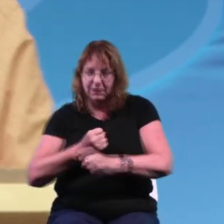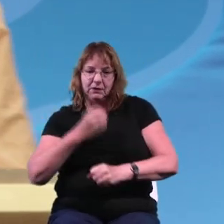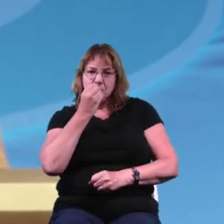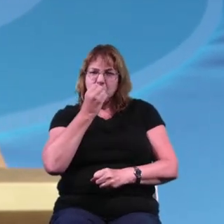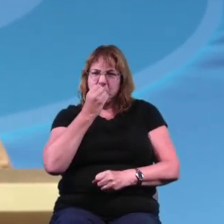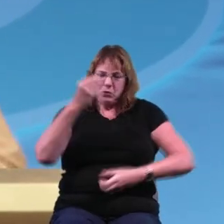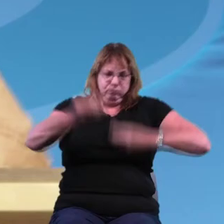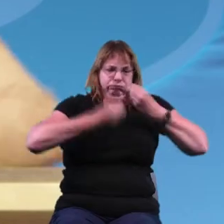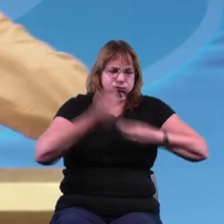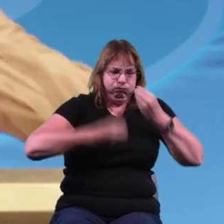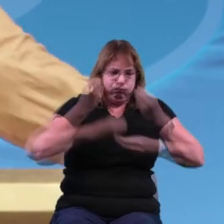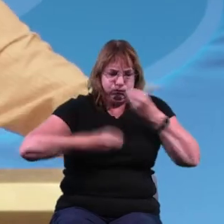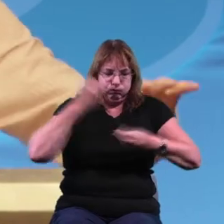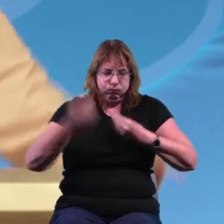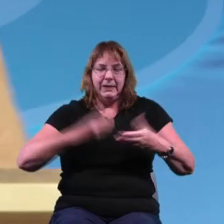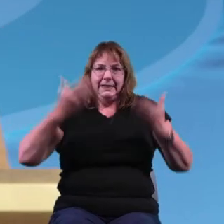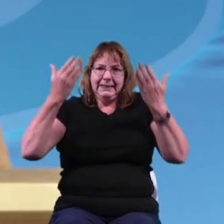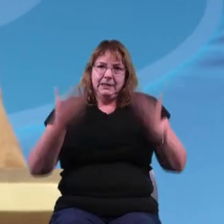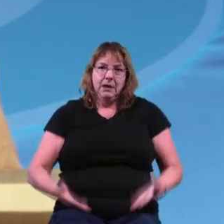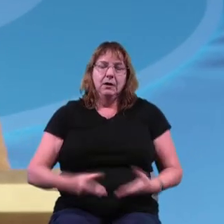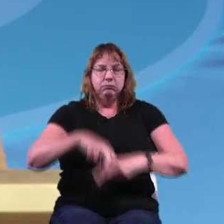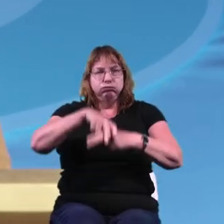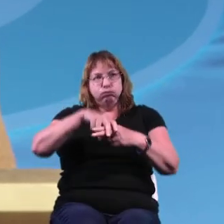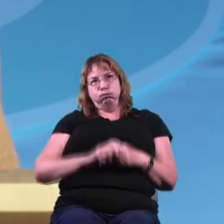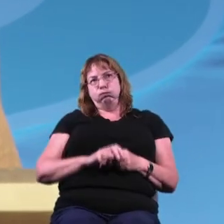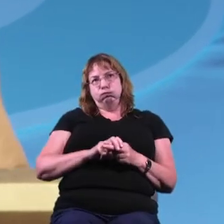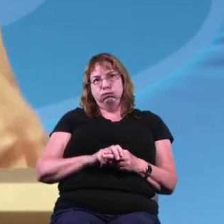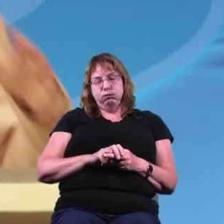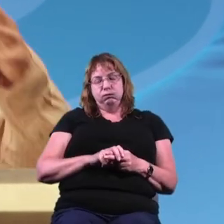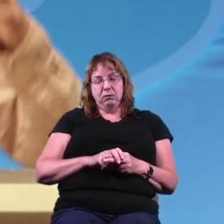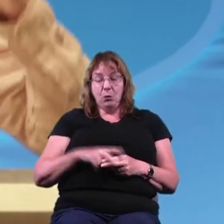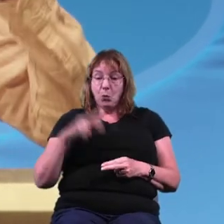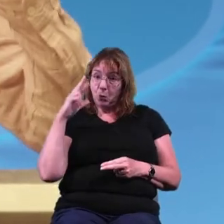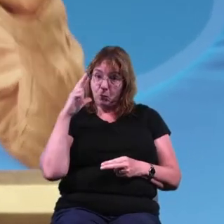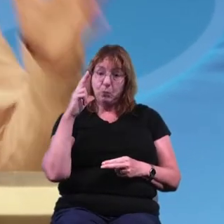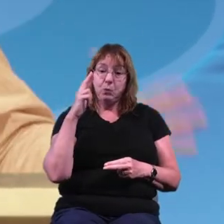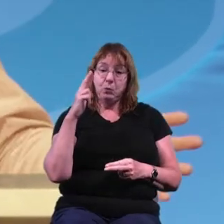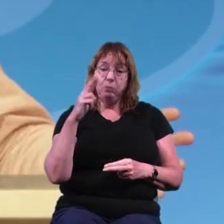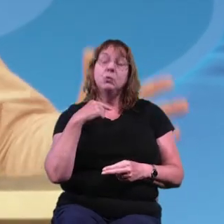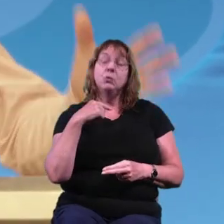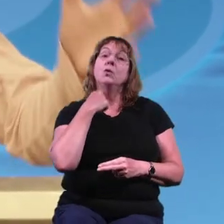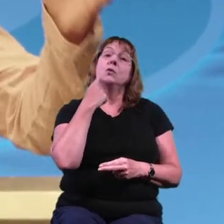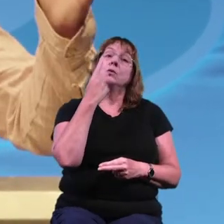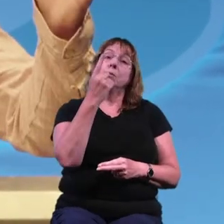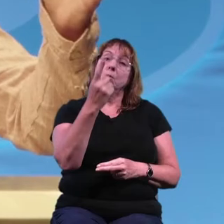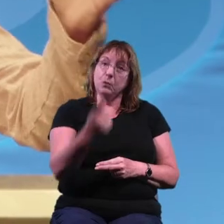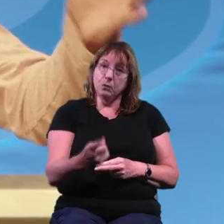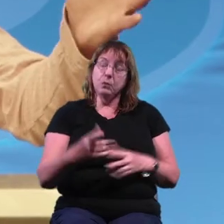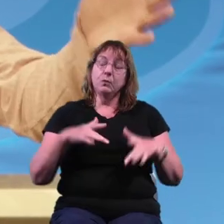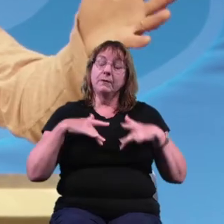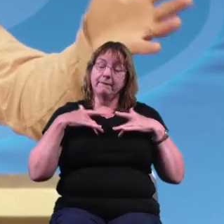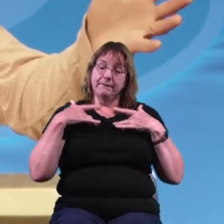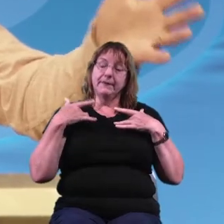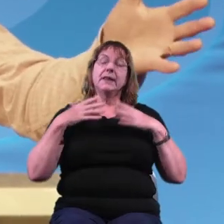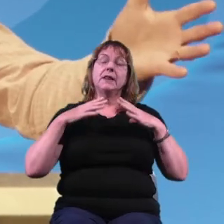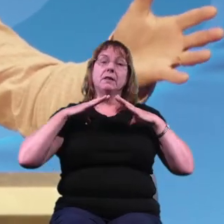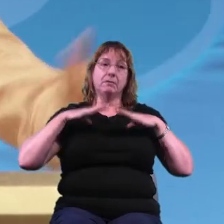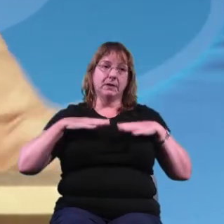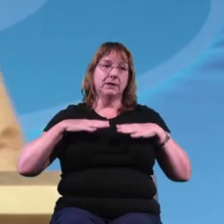some food, and now you're slumped in your seat, hoping that tomorrow will feel a little bit more